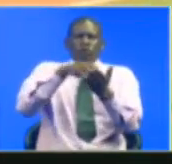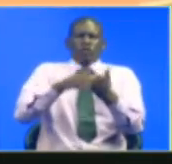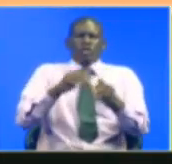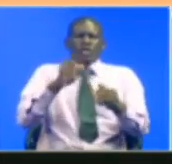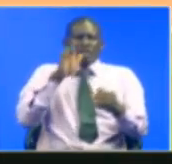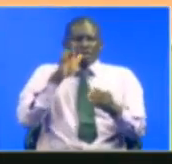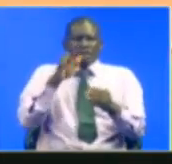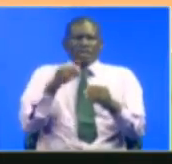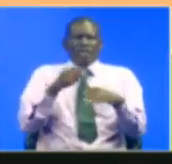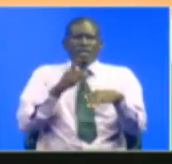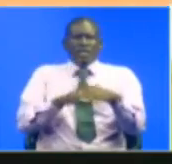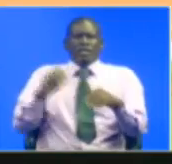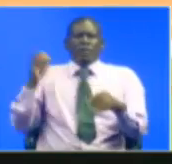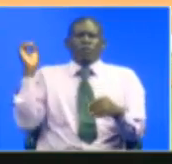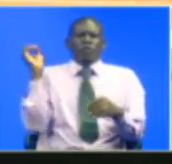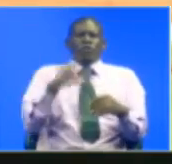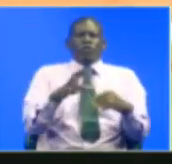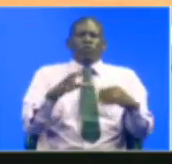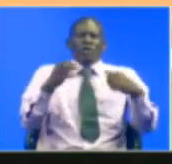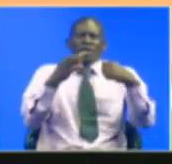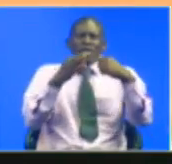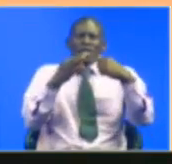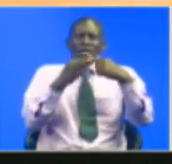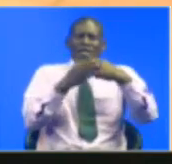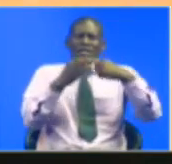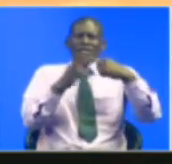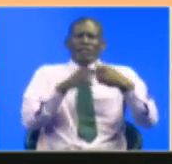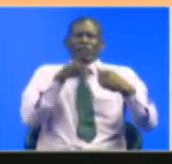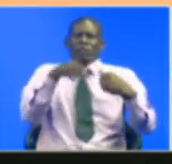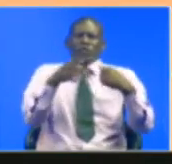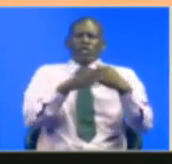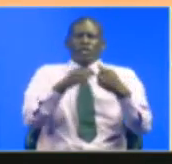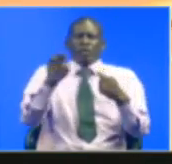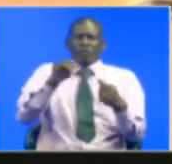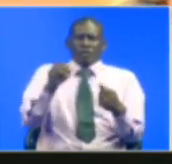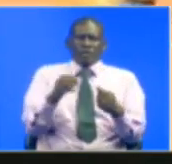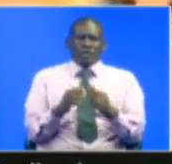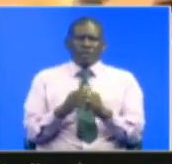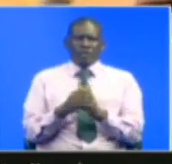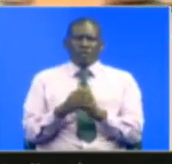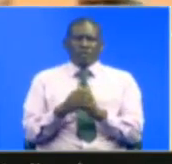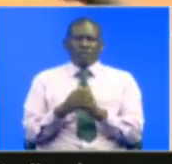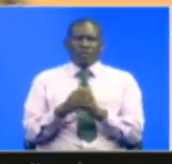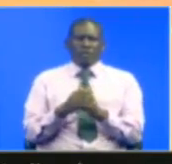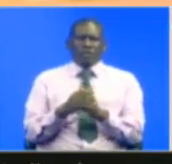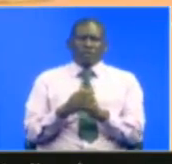distance of 87.97 meters. Warote Kiru, NTV.